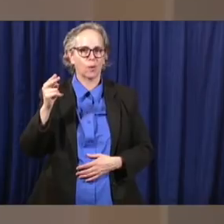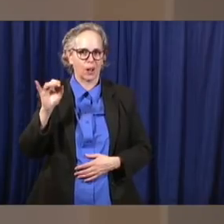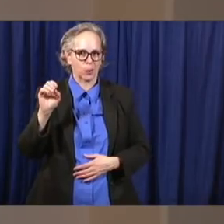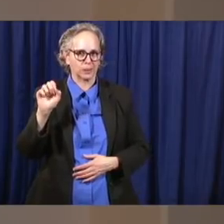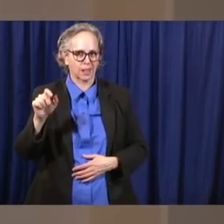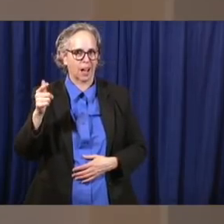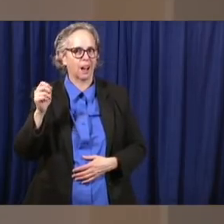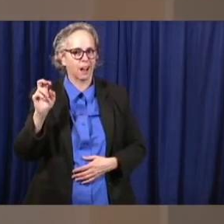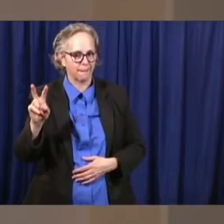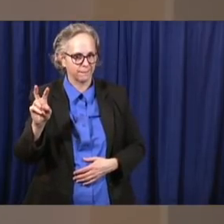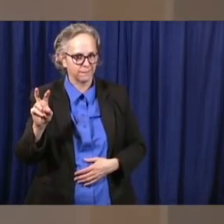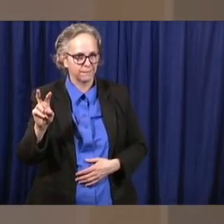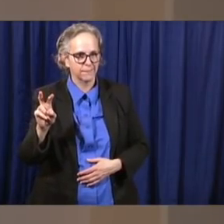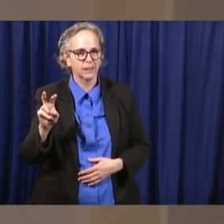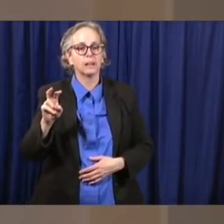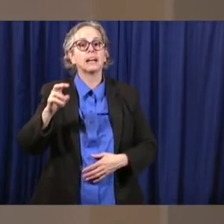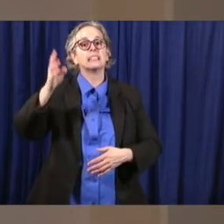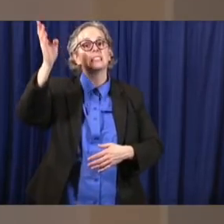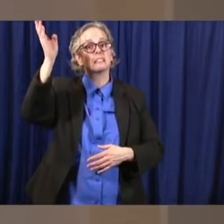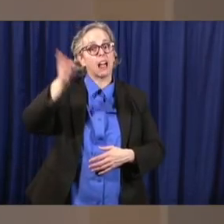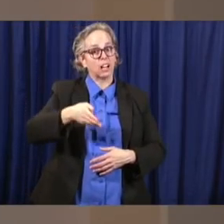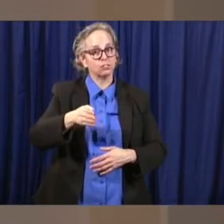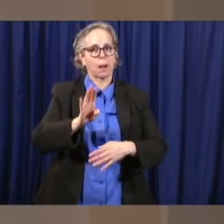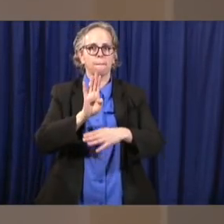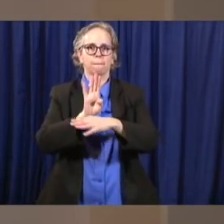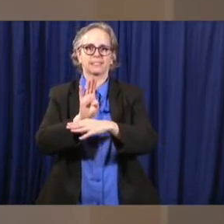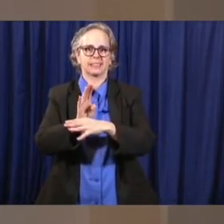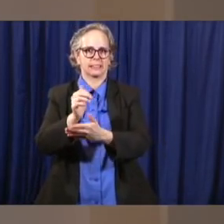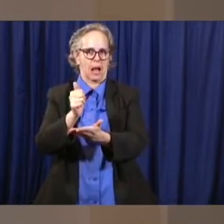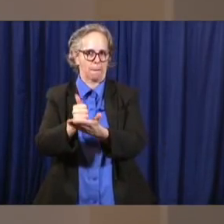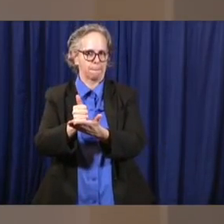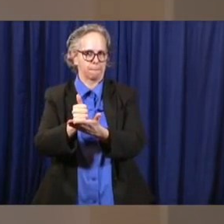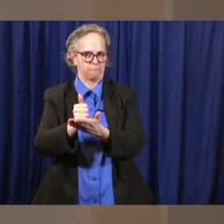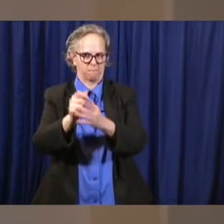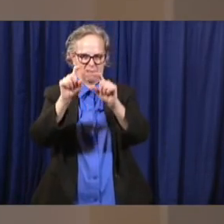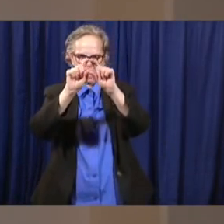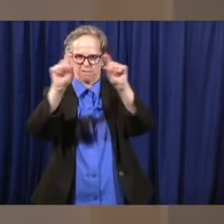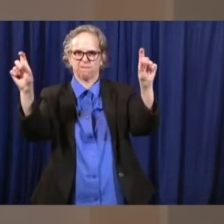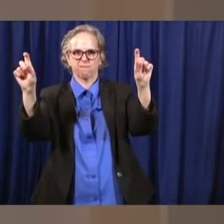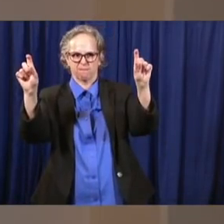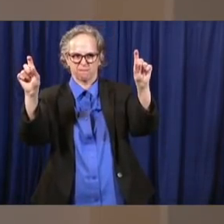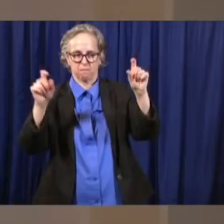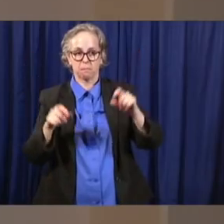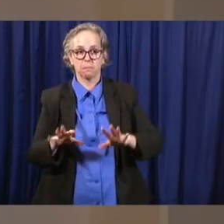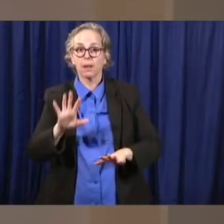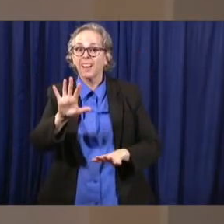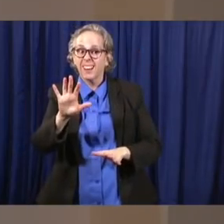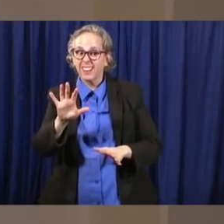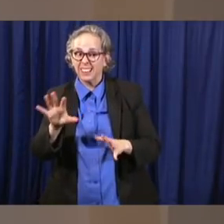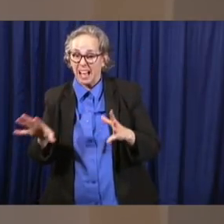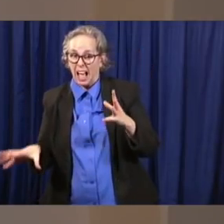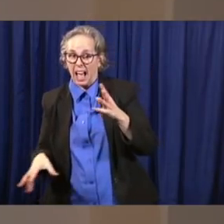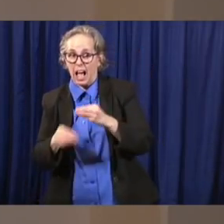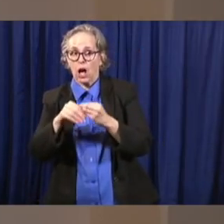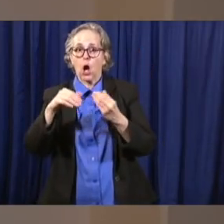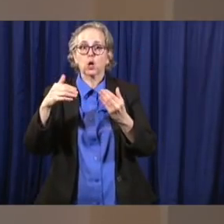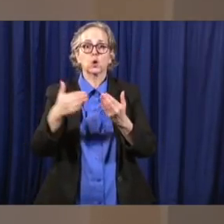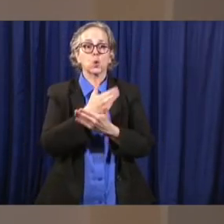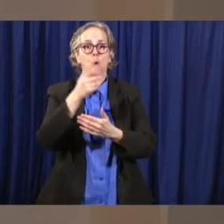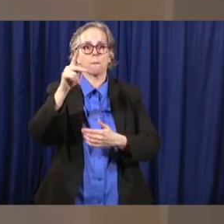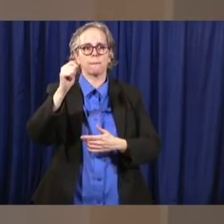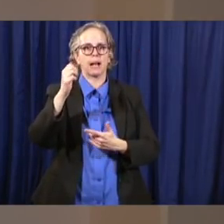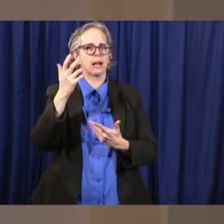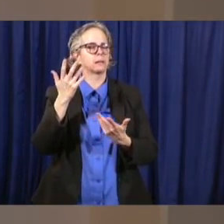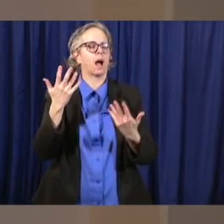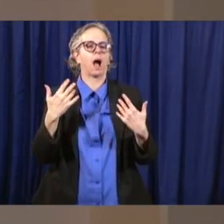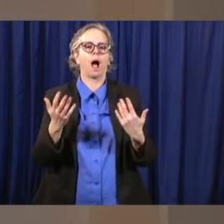coronavirus.ohio.gov/business-help component. There's a brand new page there under that. It's easy to navigate. It's just